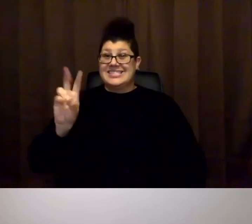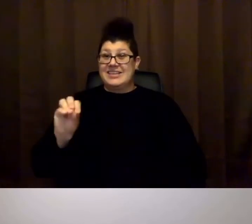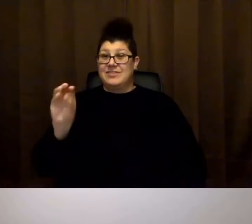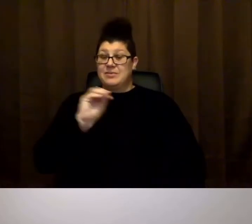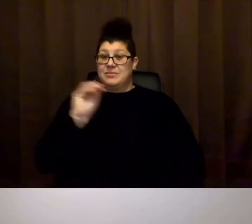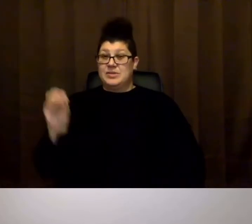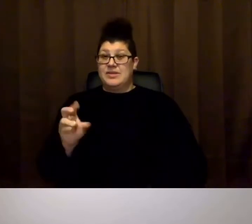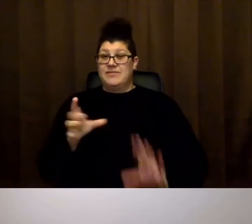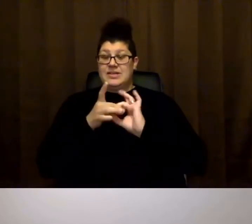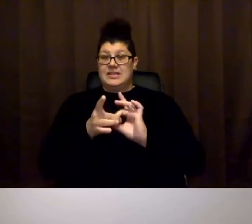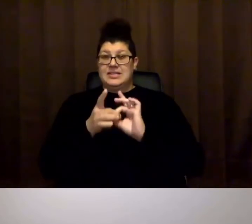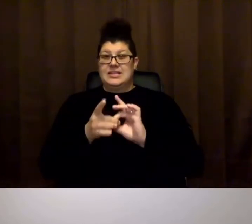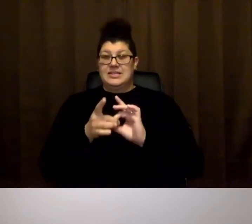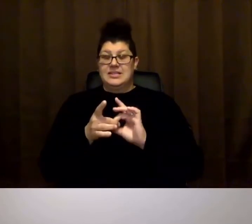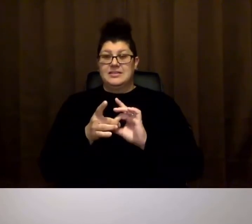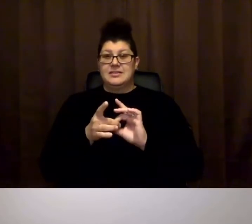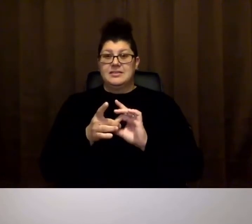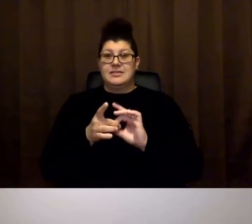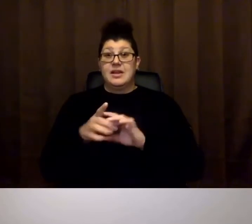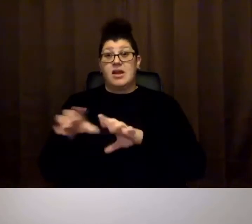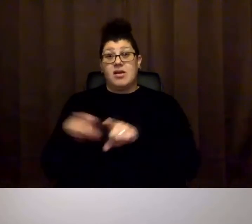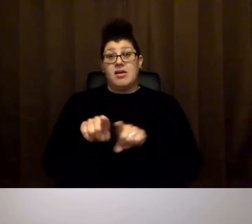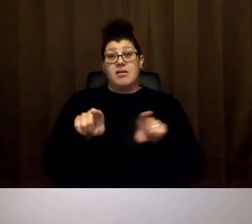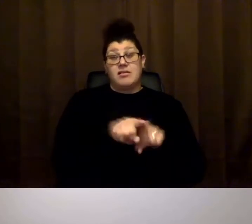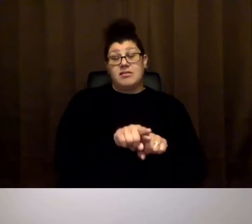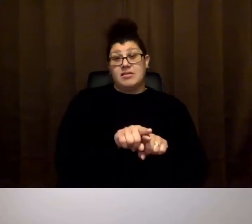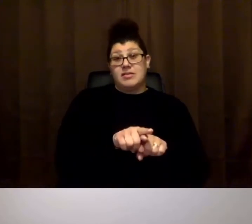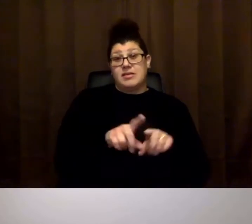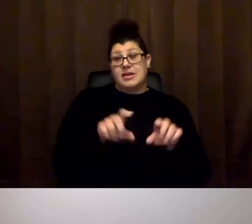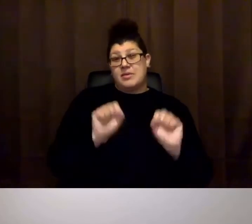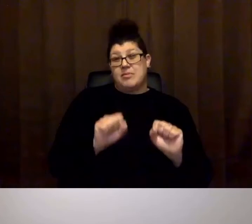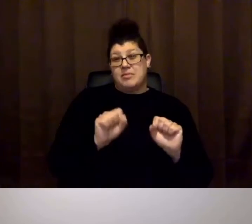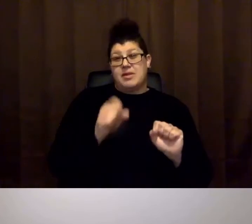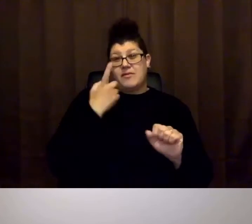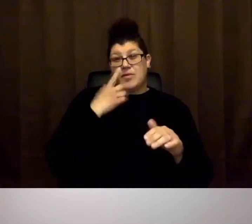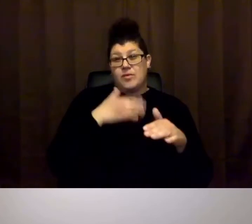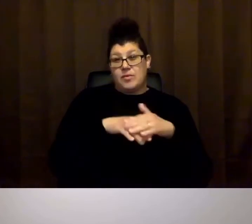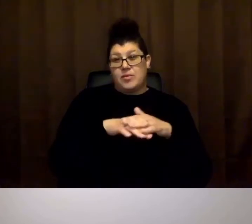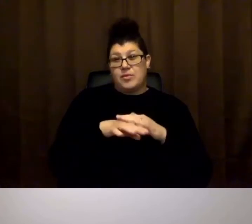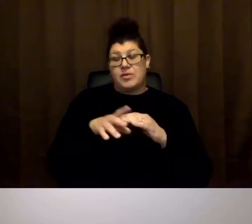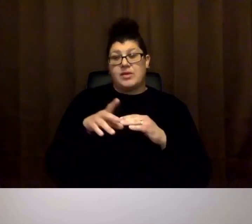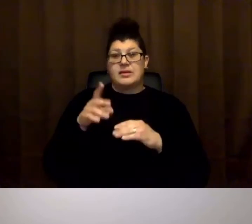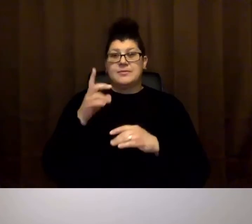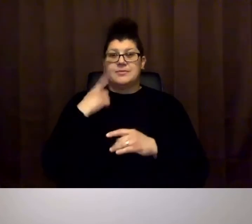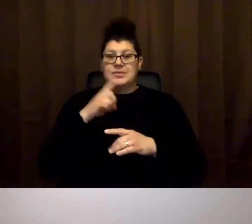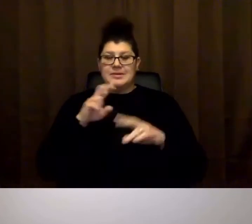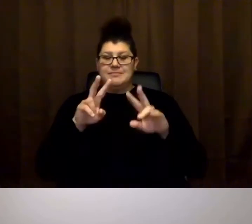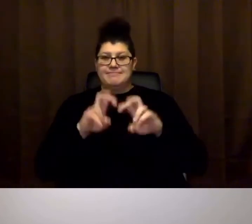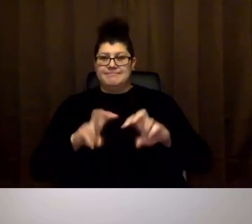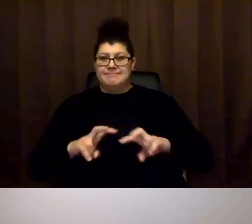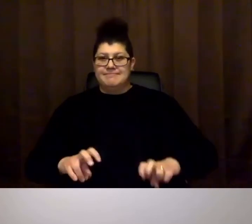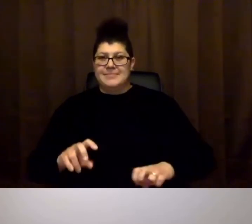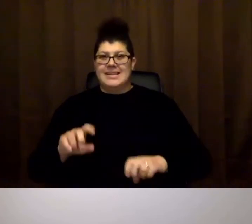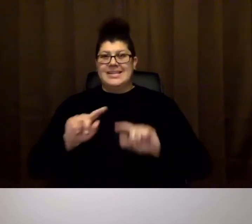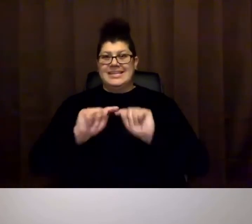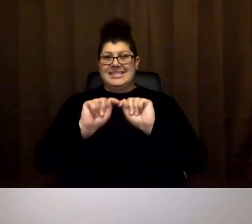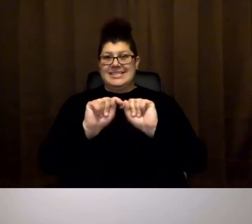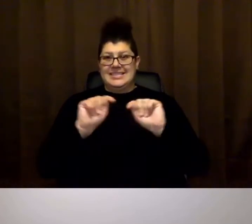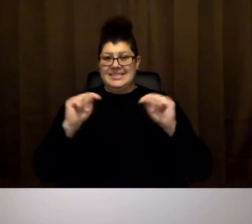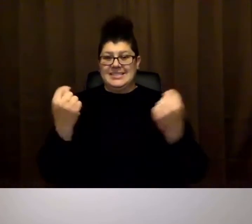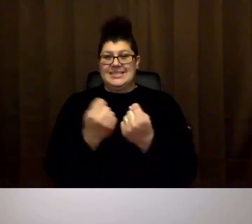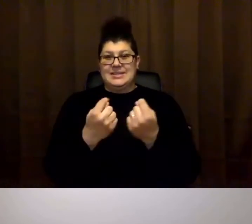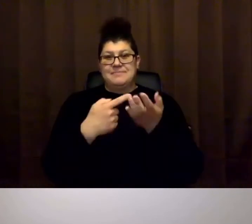connected. And other eligibility is assessed through a interdisciplinary team through